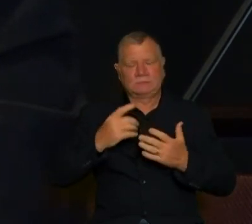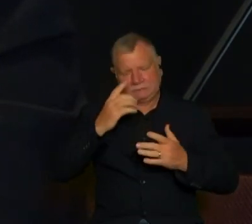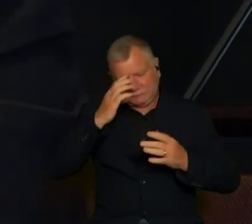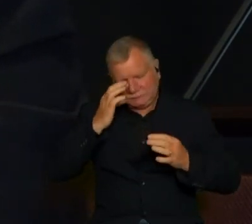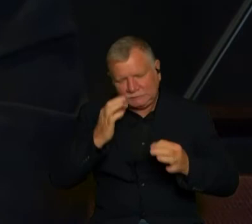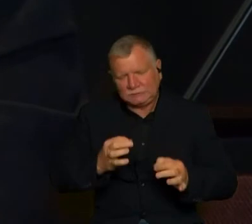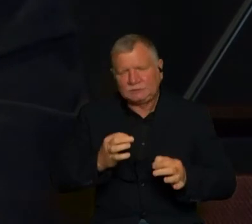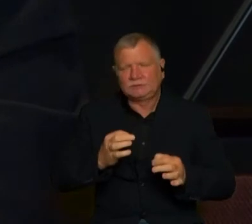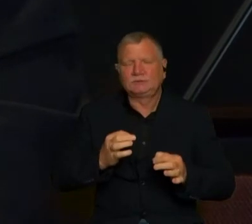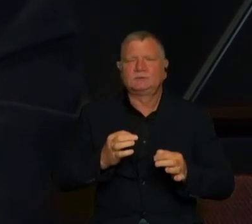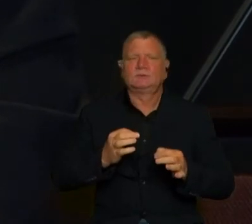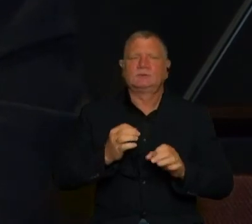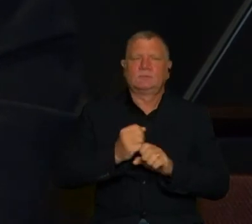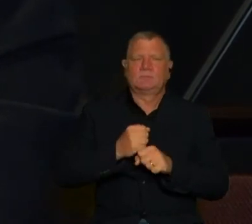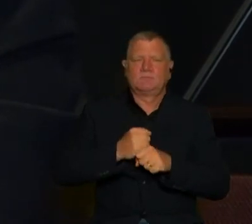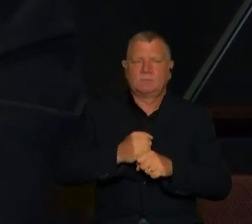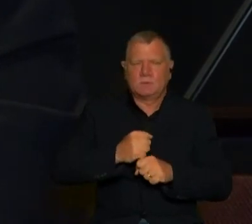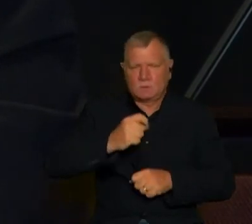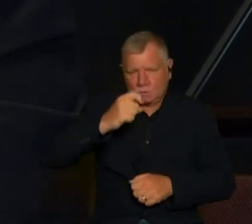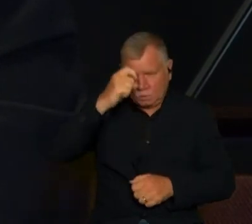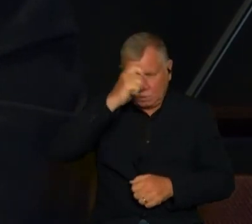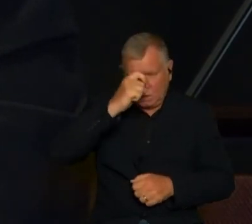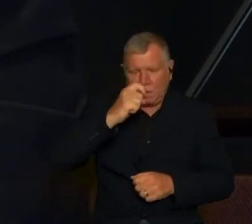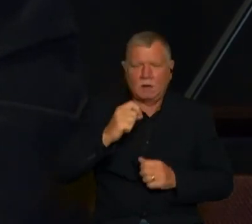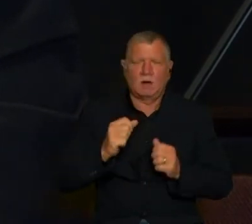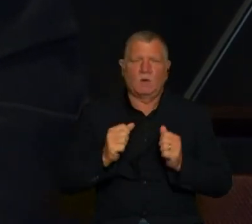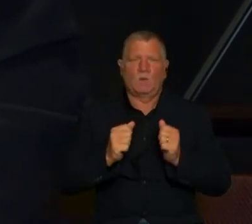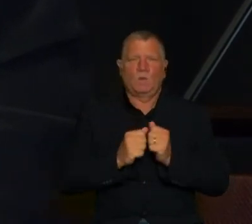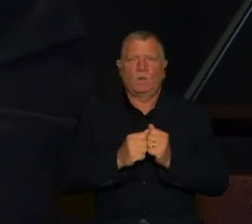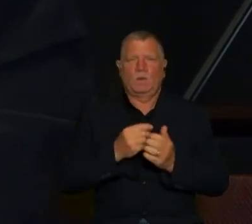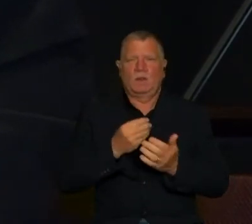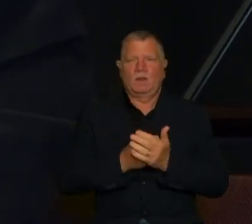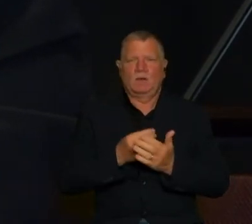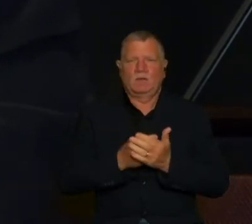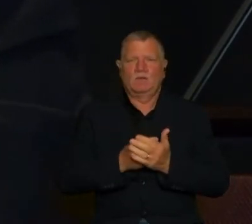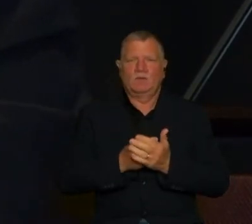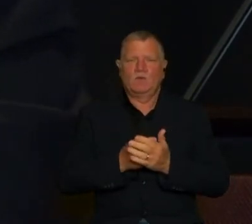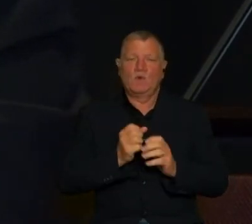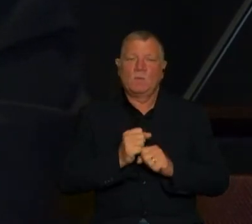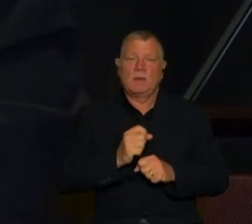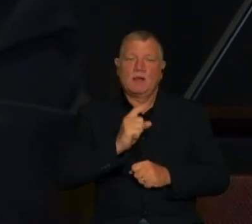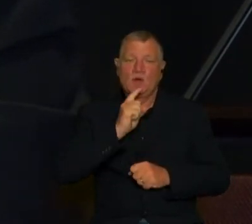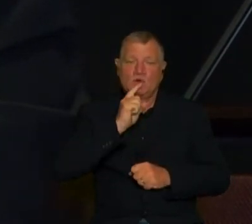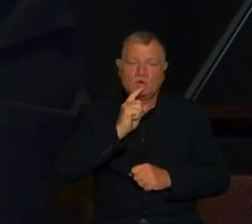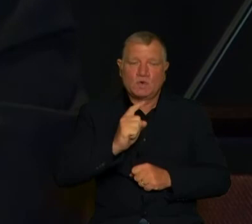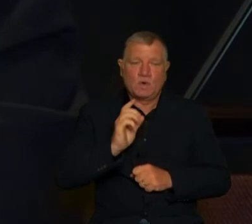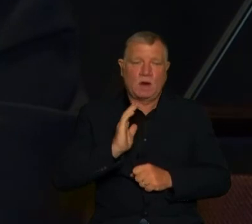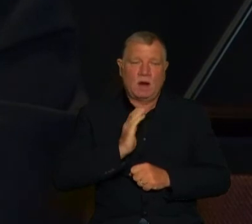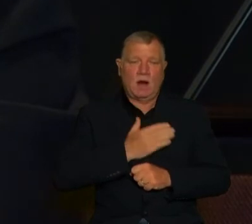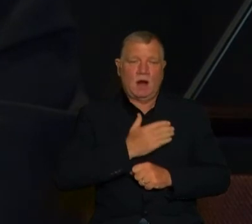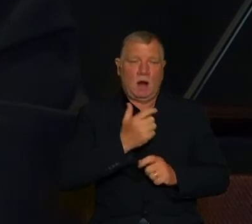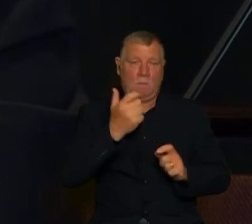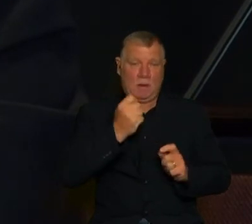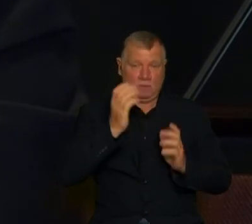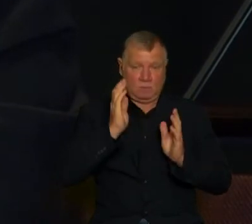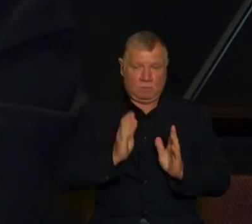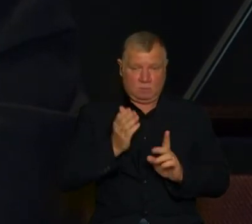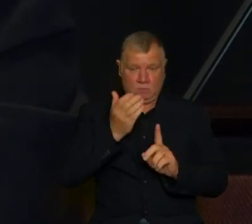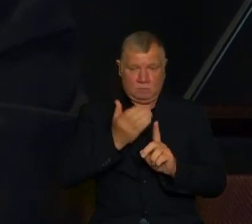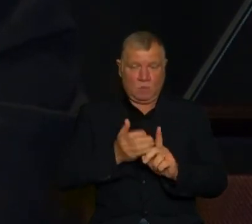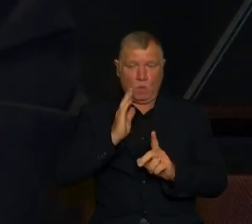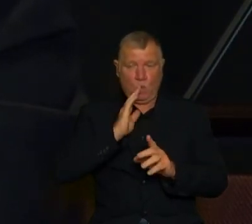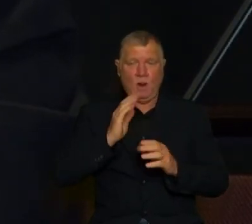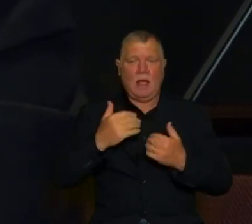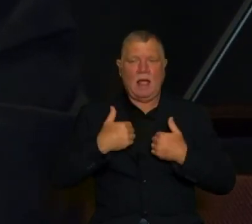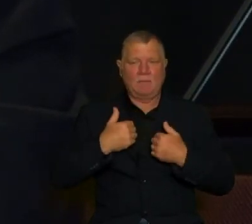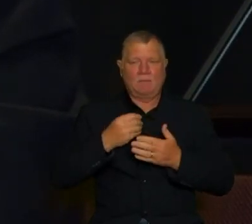making on the funds required to make sure that our pensionados receive